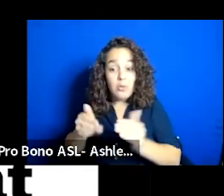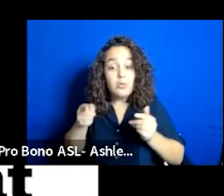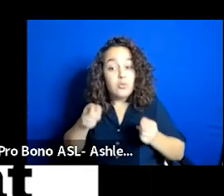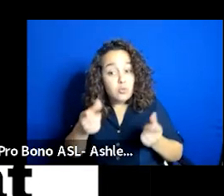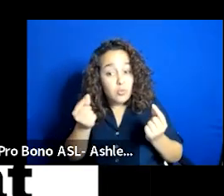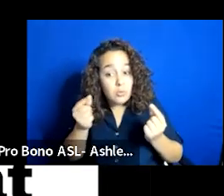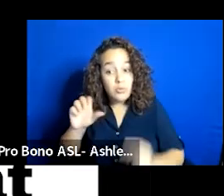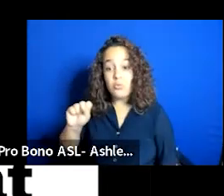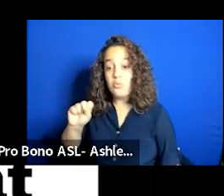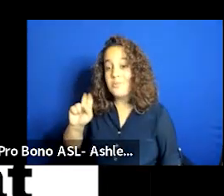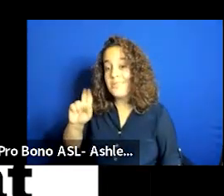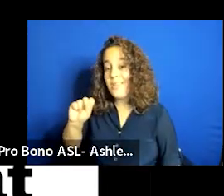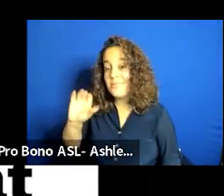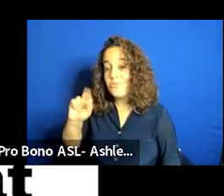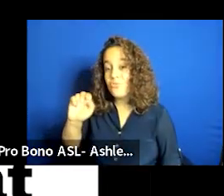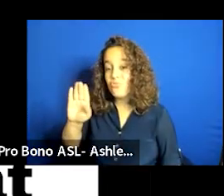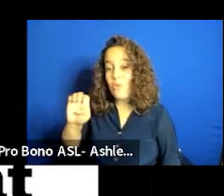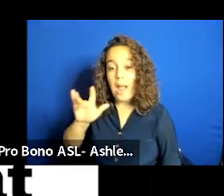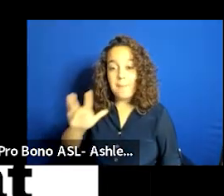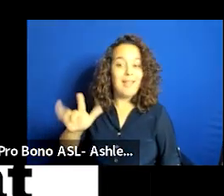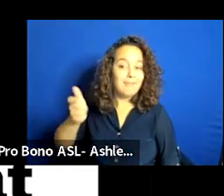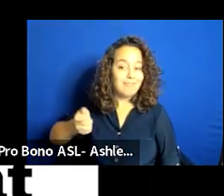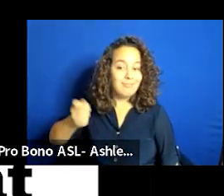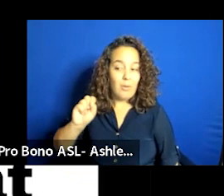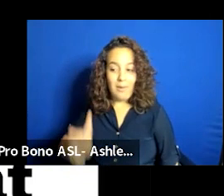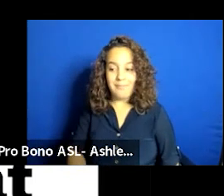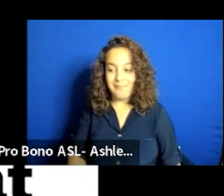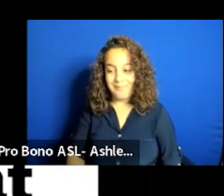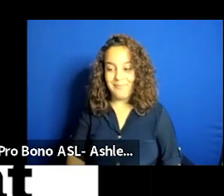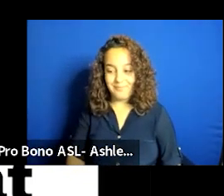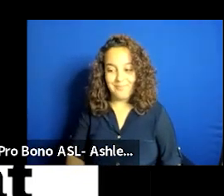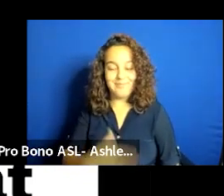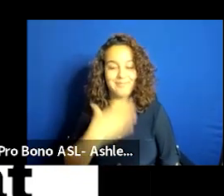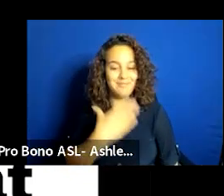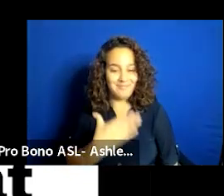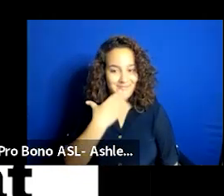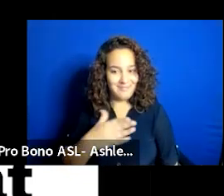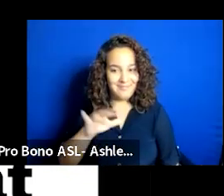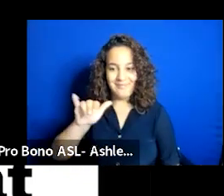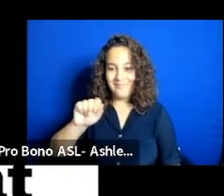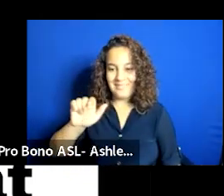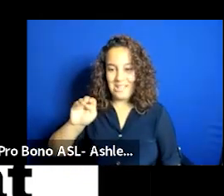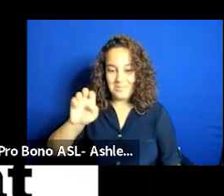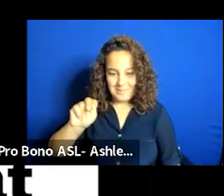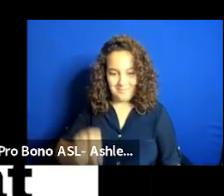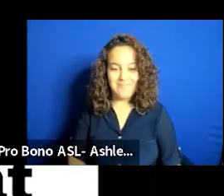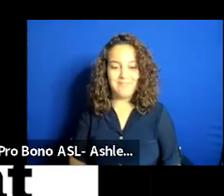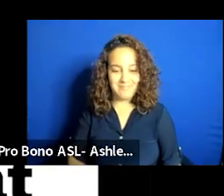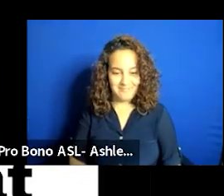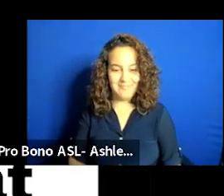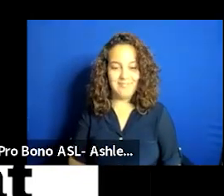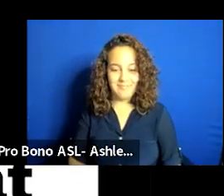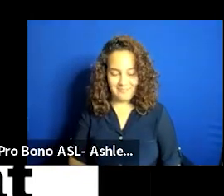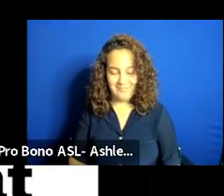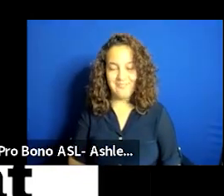using the link that's going to appear in the chat very soon. Thank you, Yasmin. And you can also use the